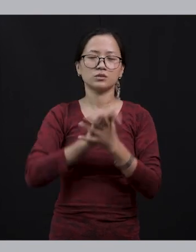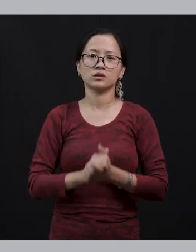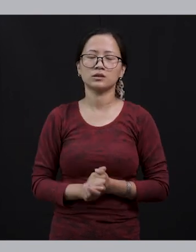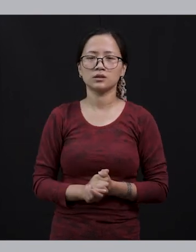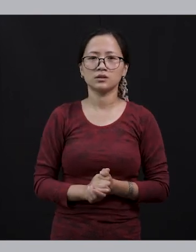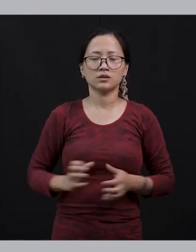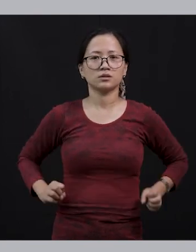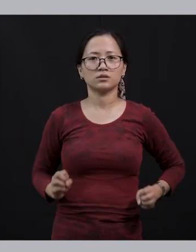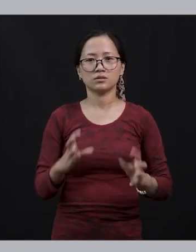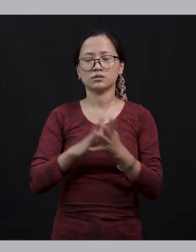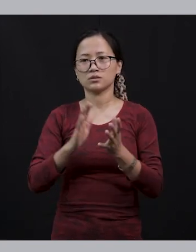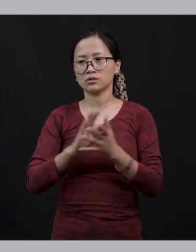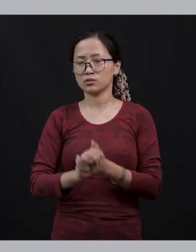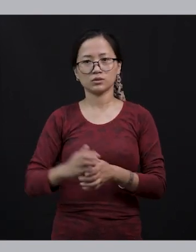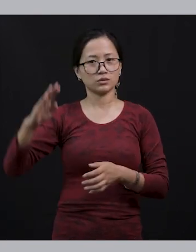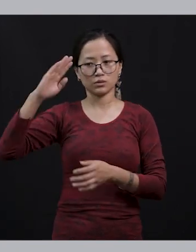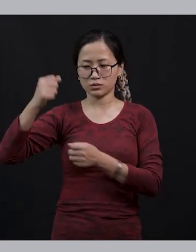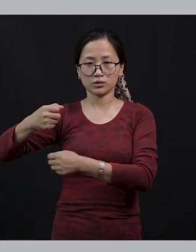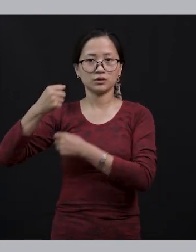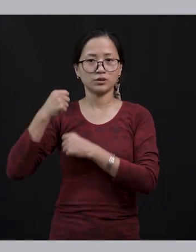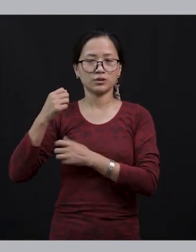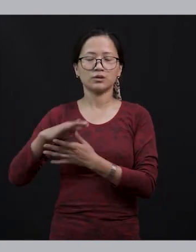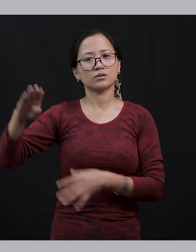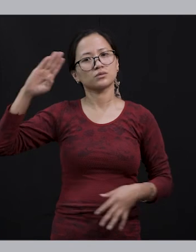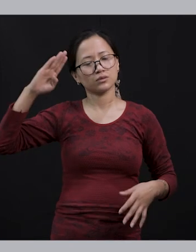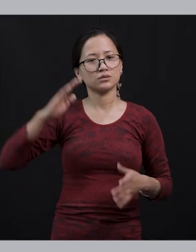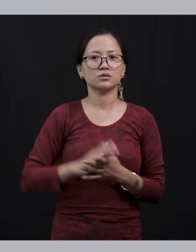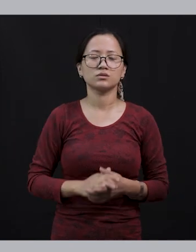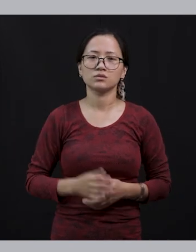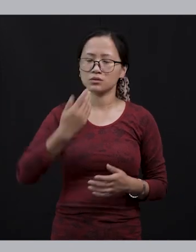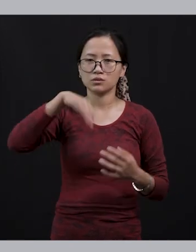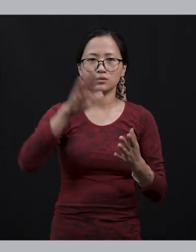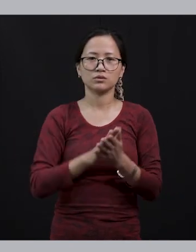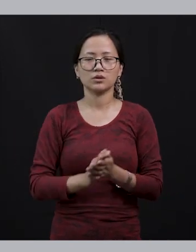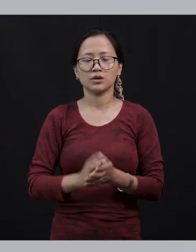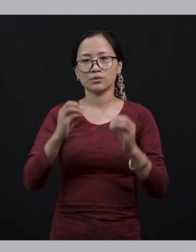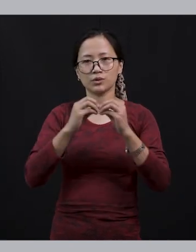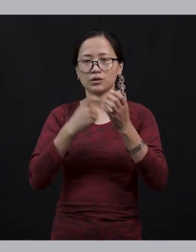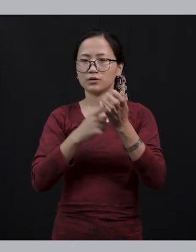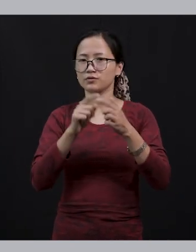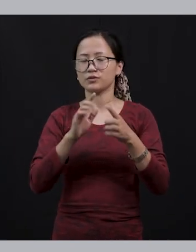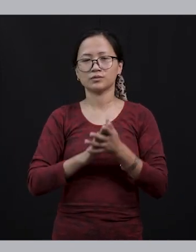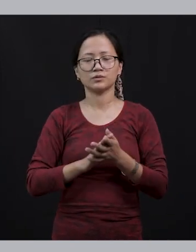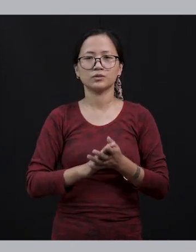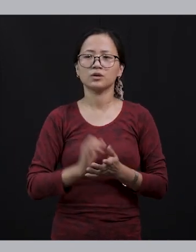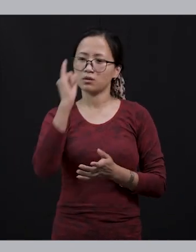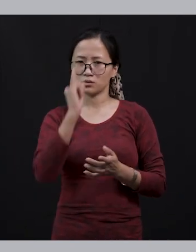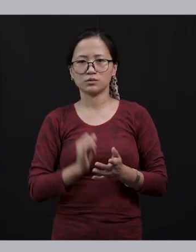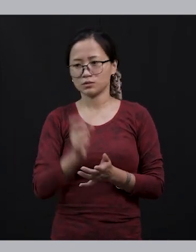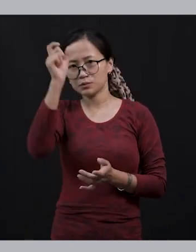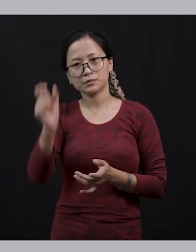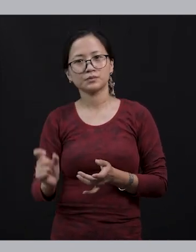that started with the soldier. So you look at the face and you decide that the soldier is going to be brave or he's not, he's a weak